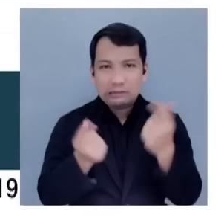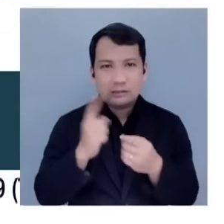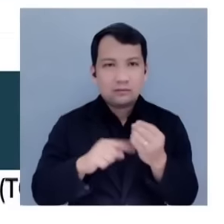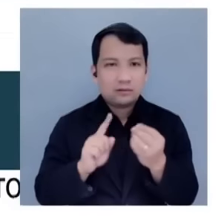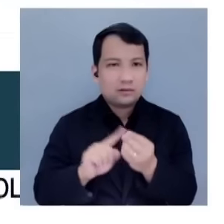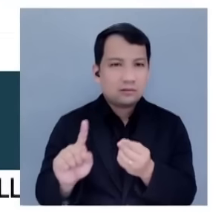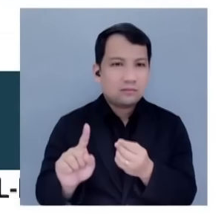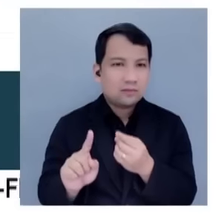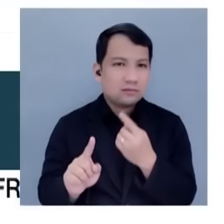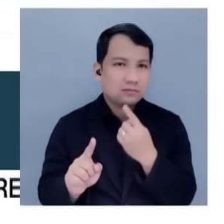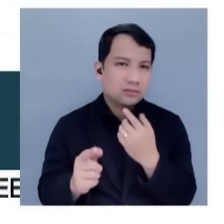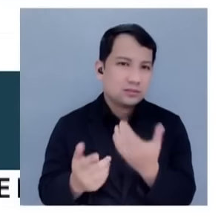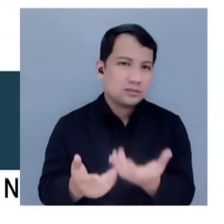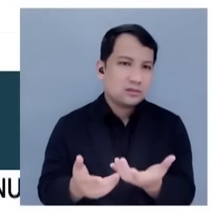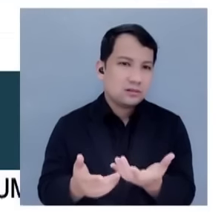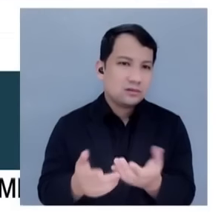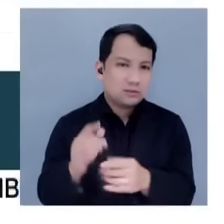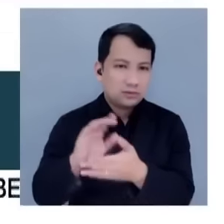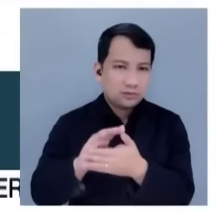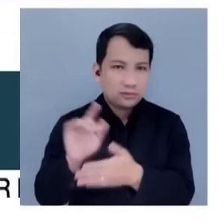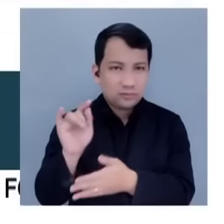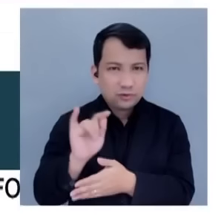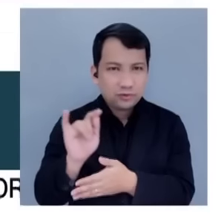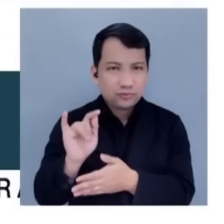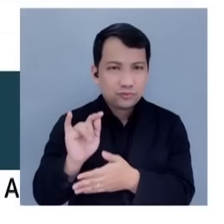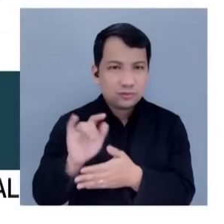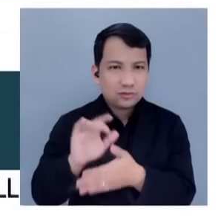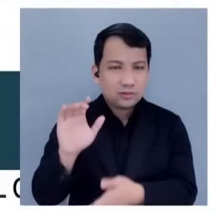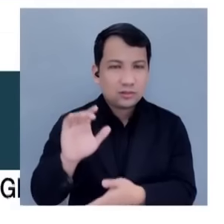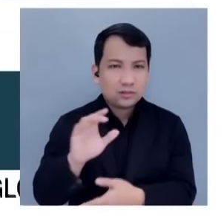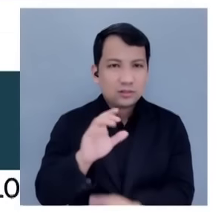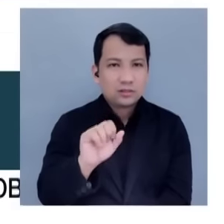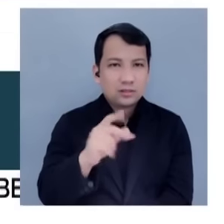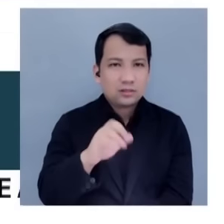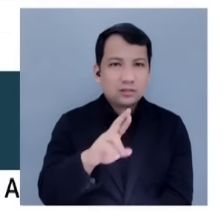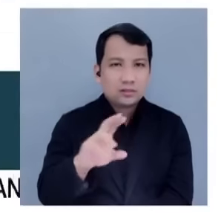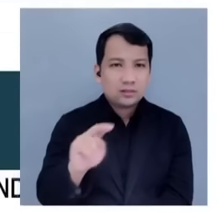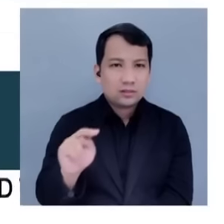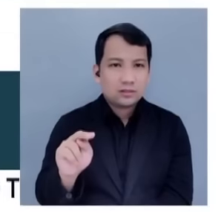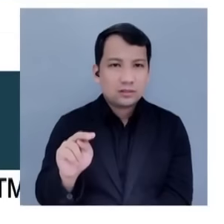these YouTube channels. Even Sharon, by the way, I was just speaking to her